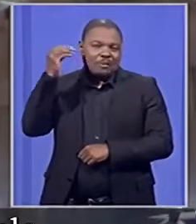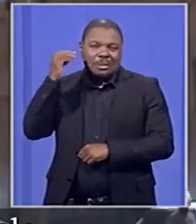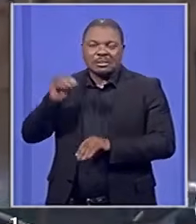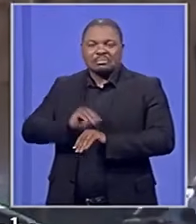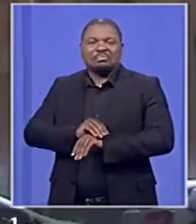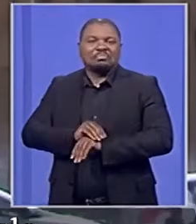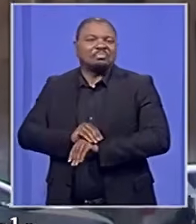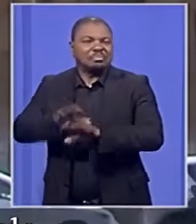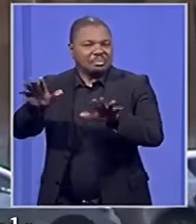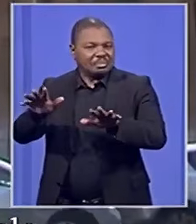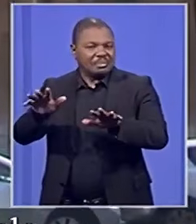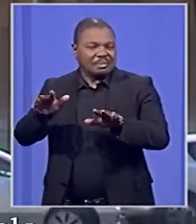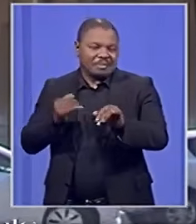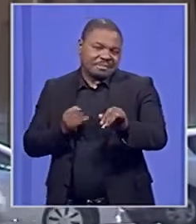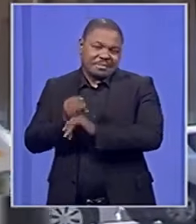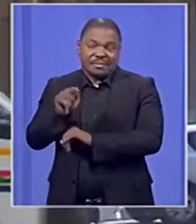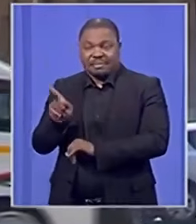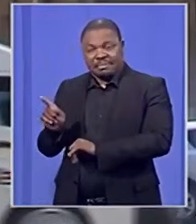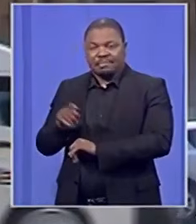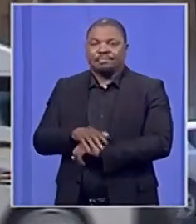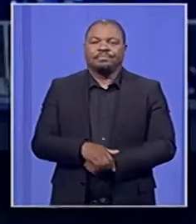different people prematurely.